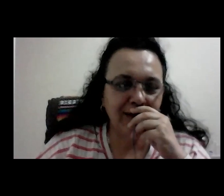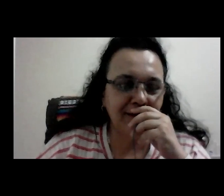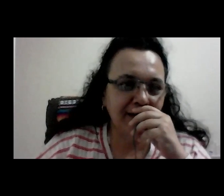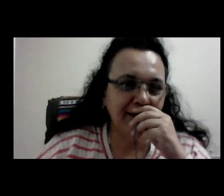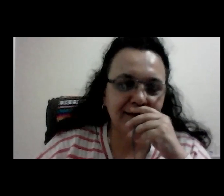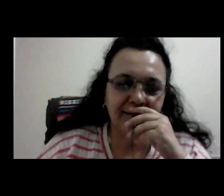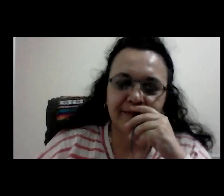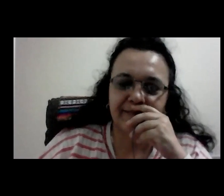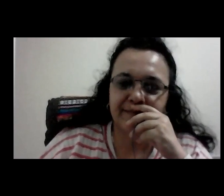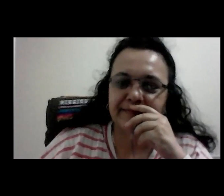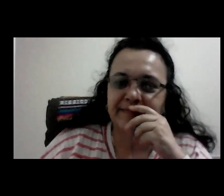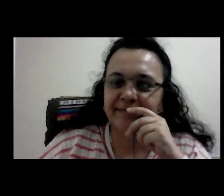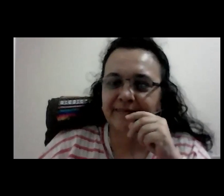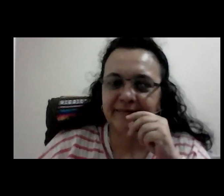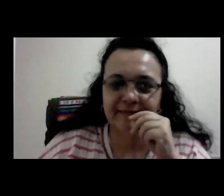Good evening.